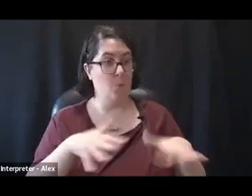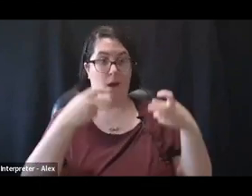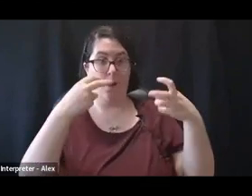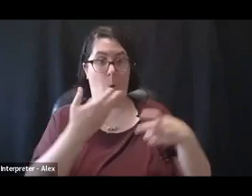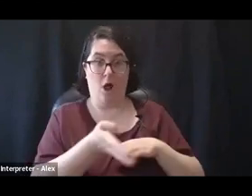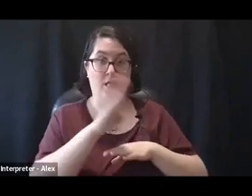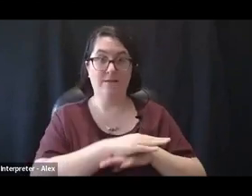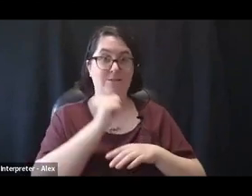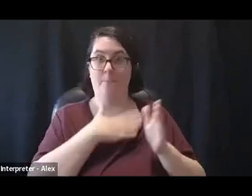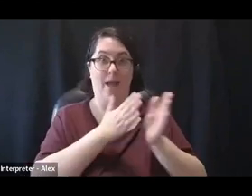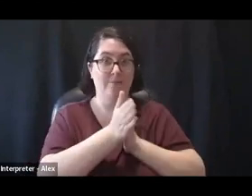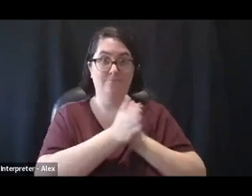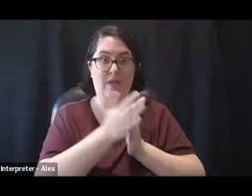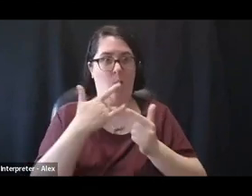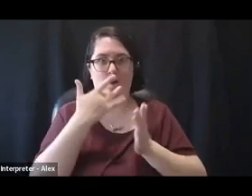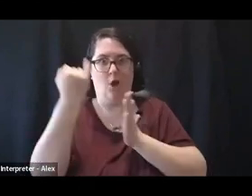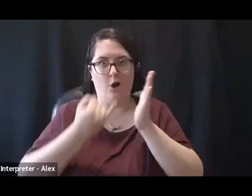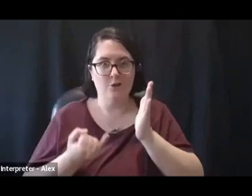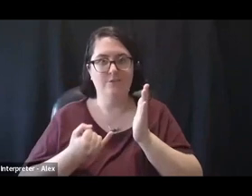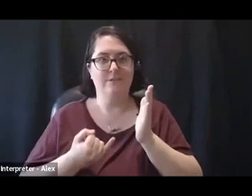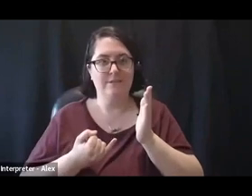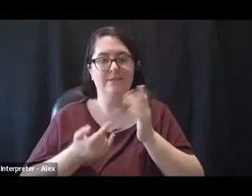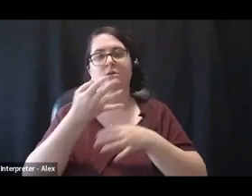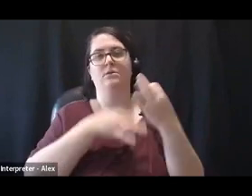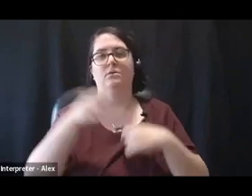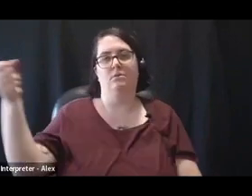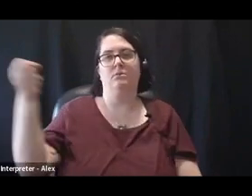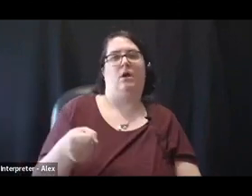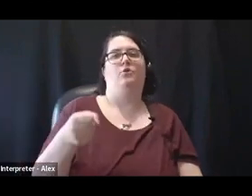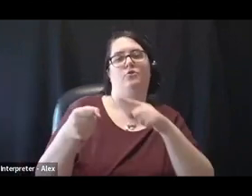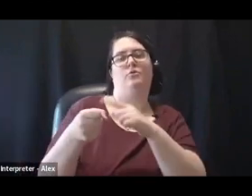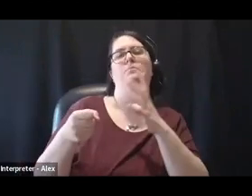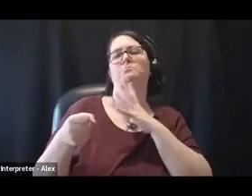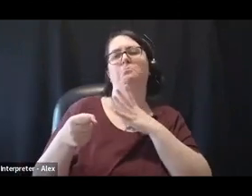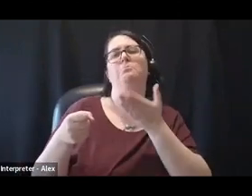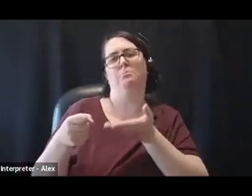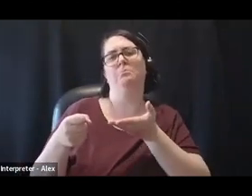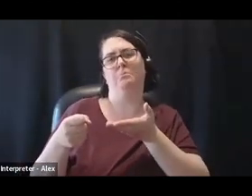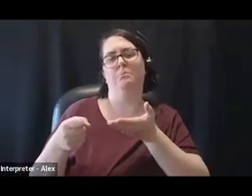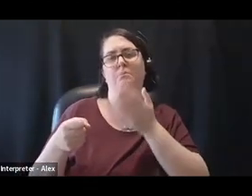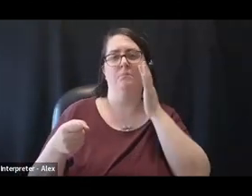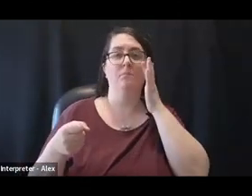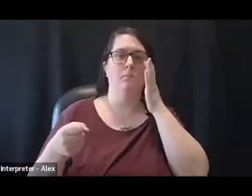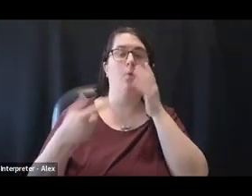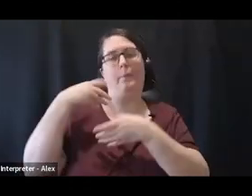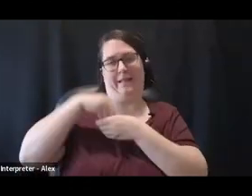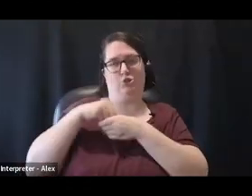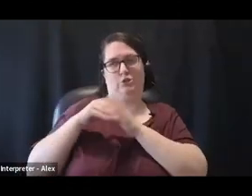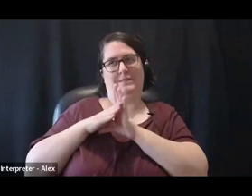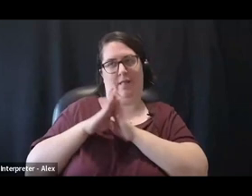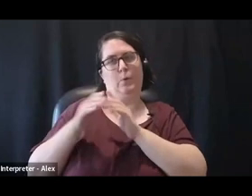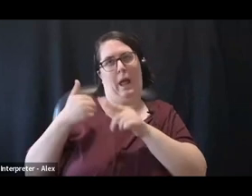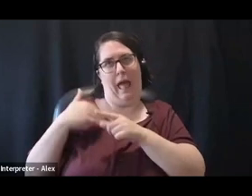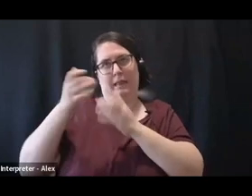developer, and that's not my passion in my life. So then you bring in a vendor, or in our case, we brought in an internal developer who does